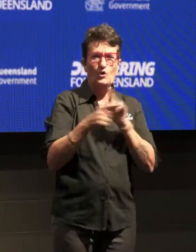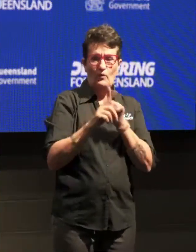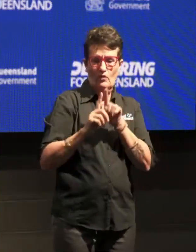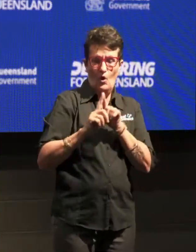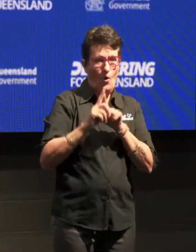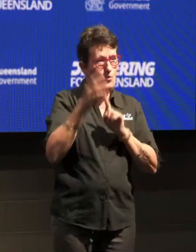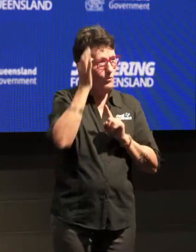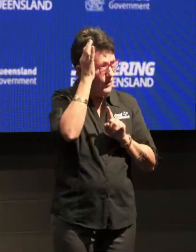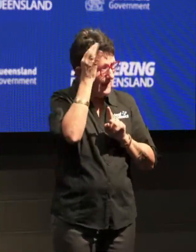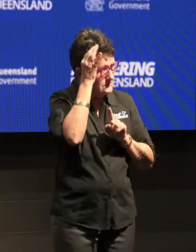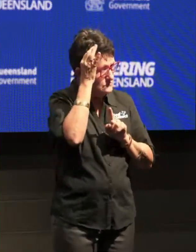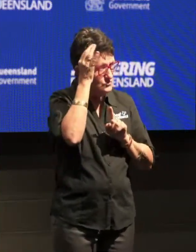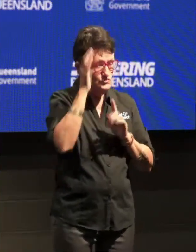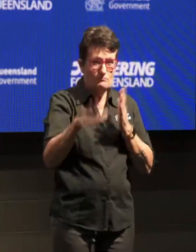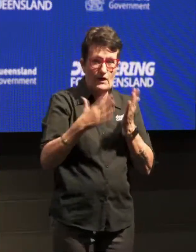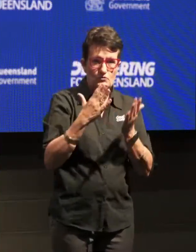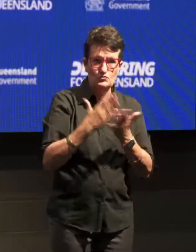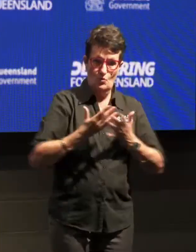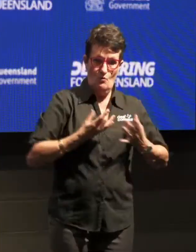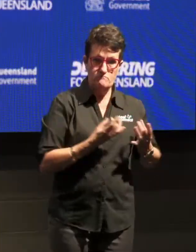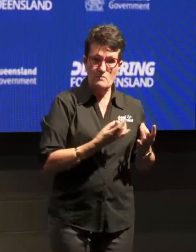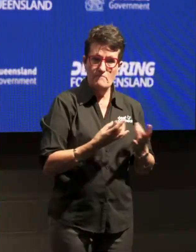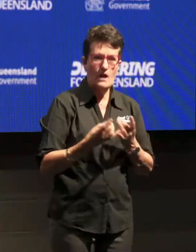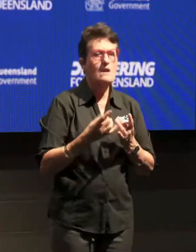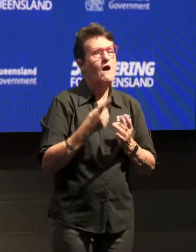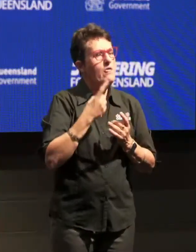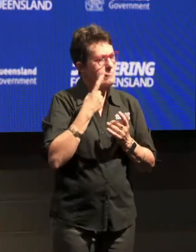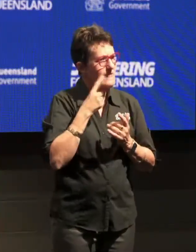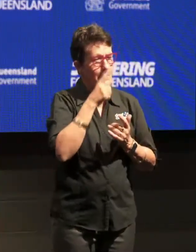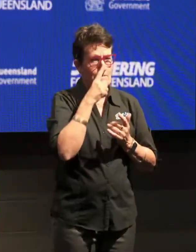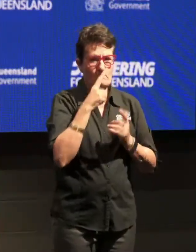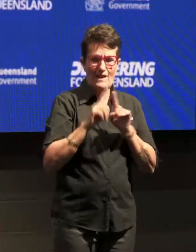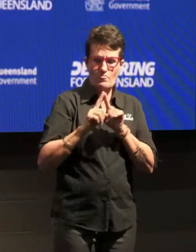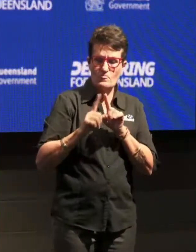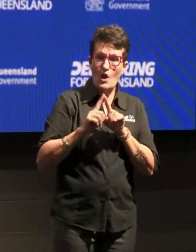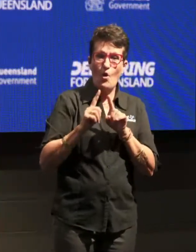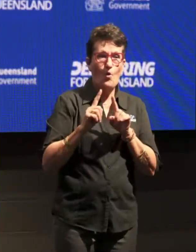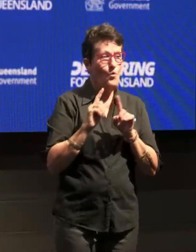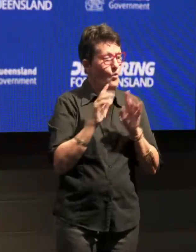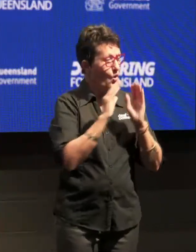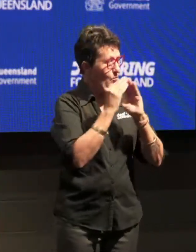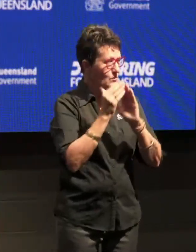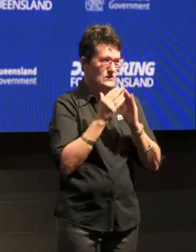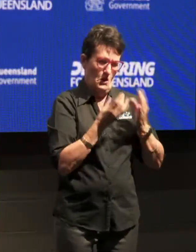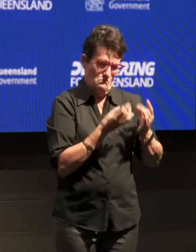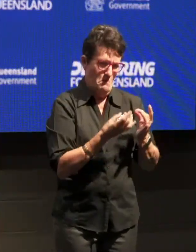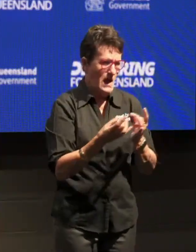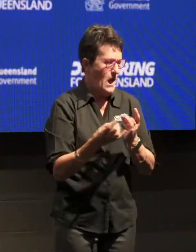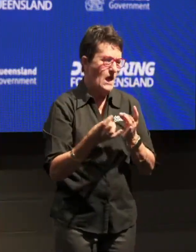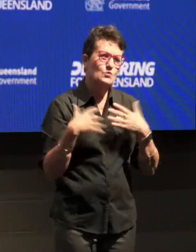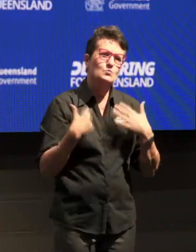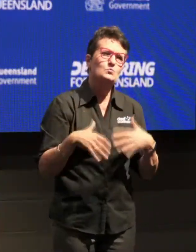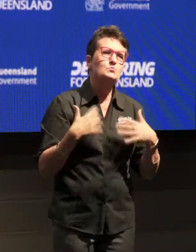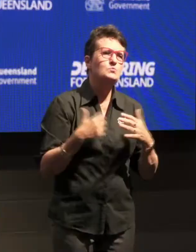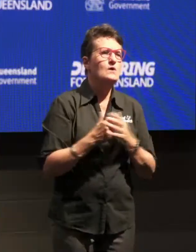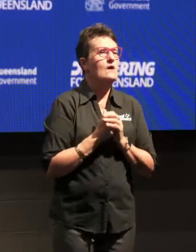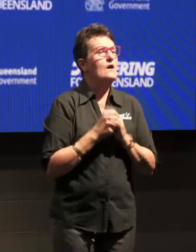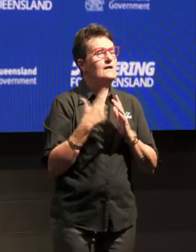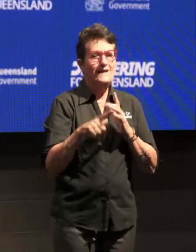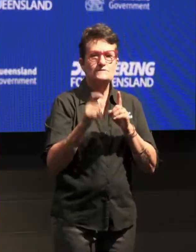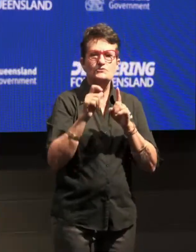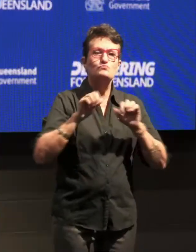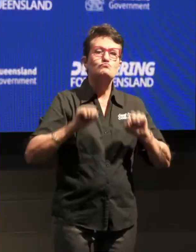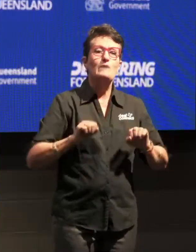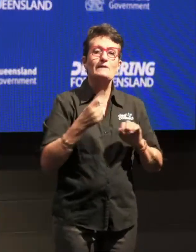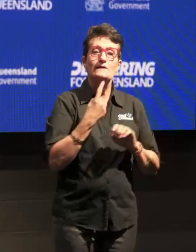where we are well prepared. And I thank those members of the local community that have conducted preparation activities as well. As the Premier